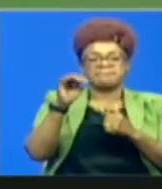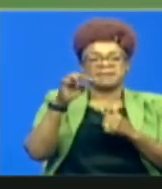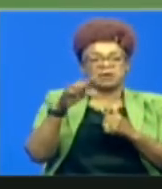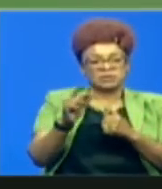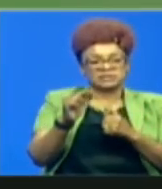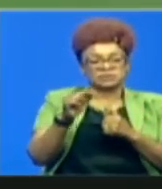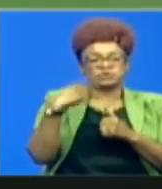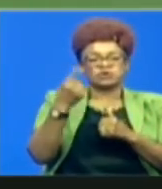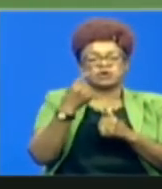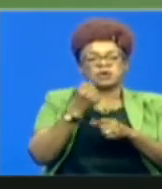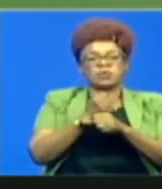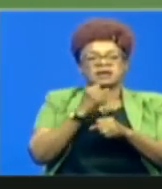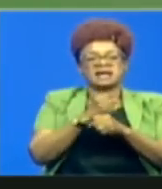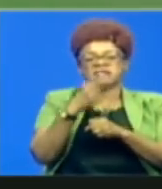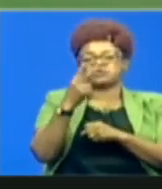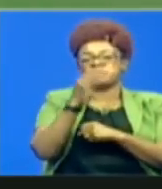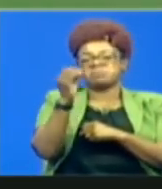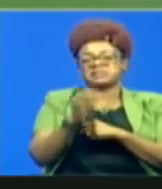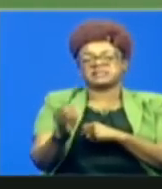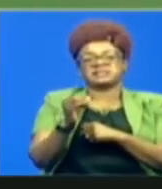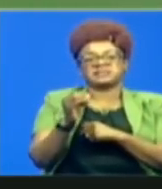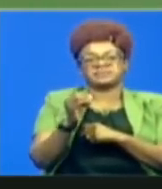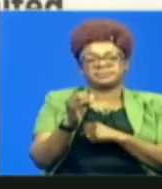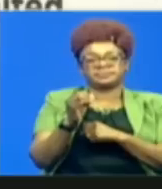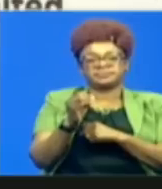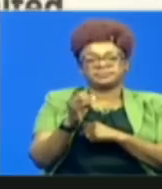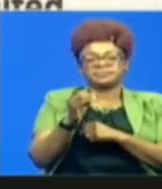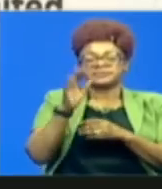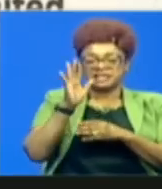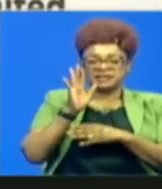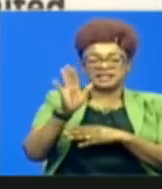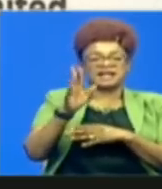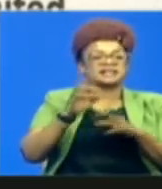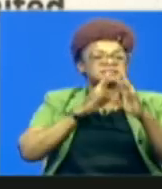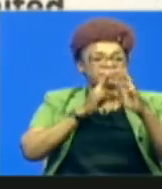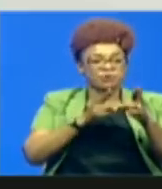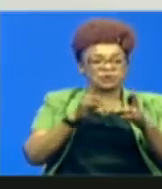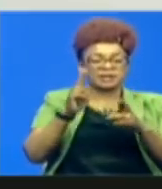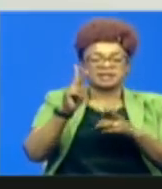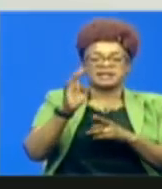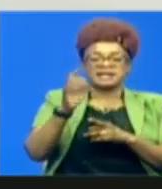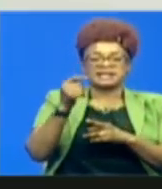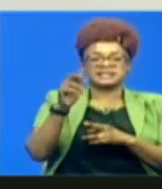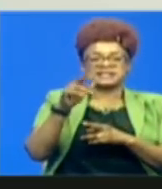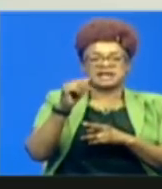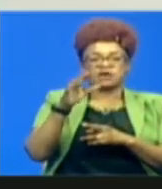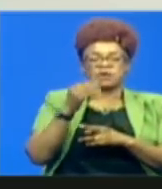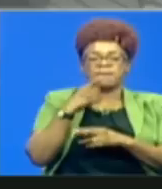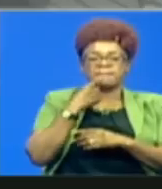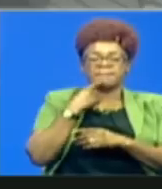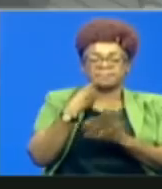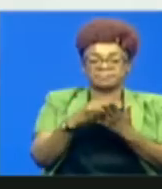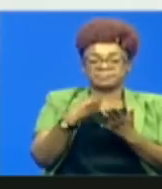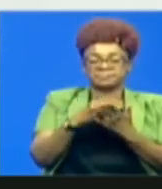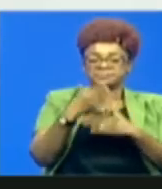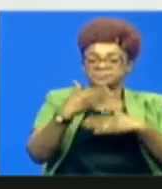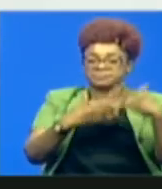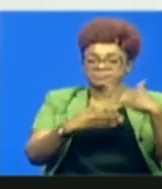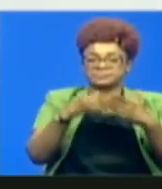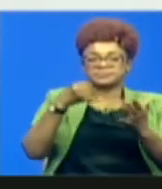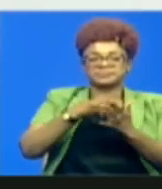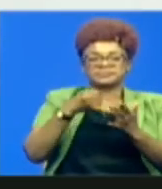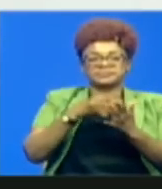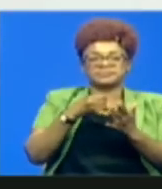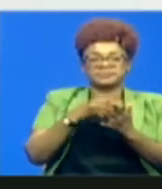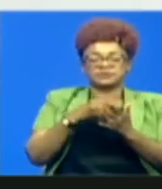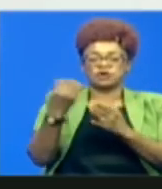only performing at 2% its capacity. In their response, Ketraco says the cost of construction included wayleave